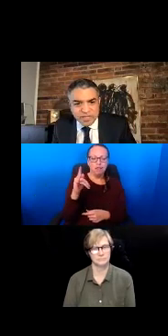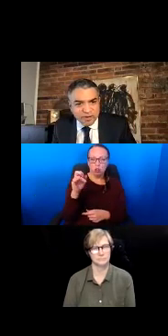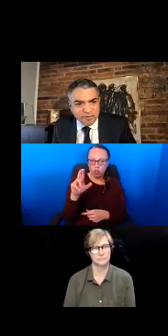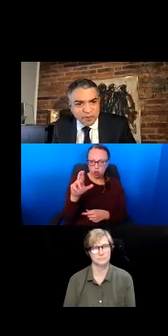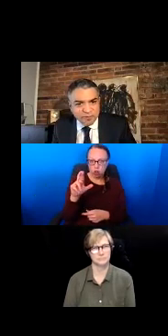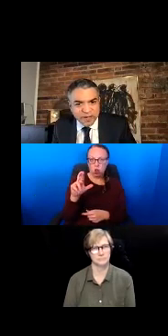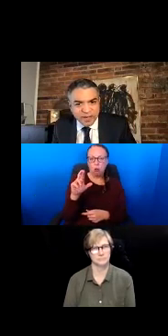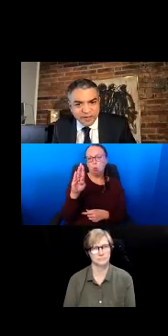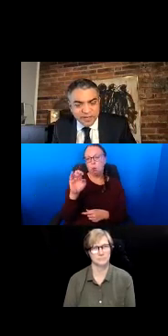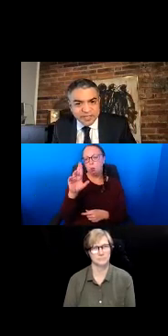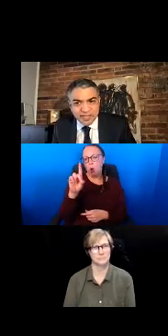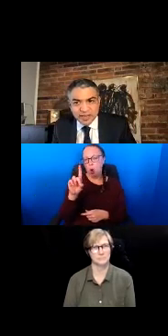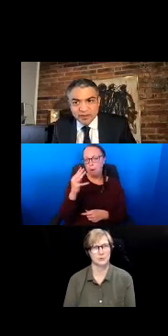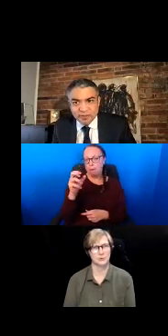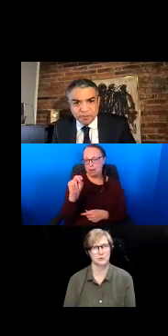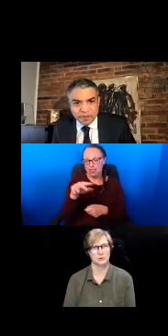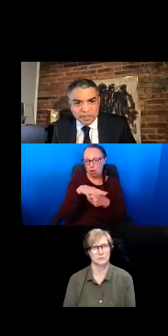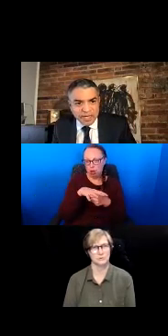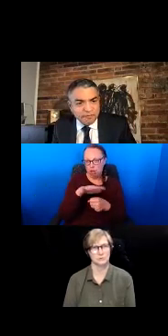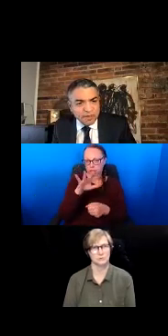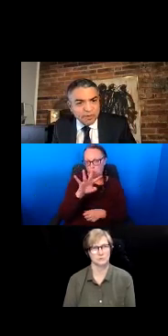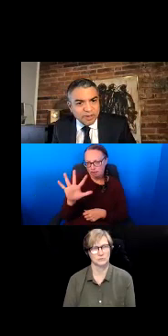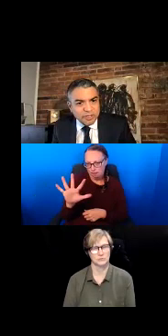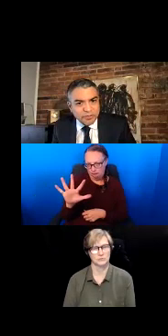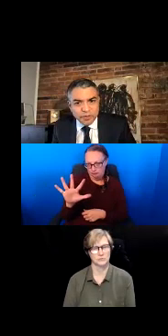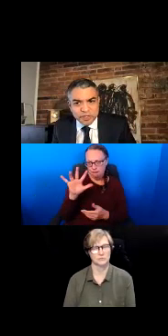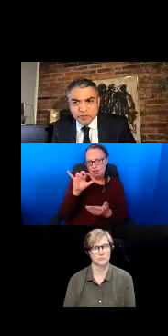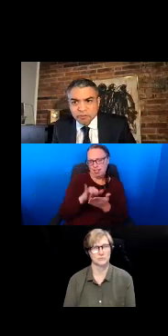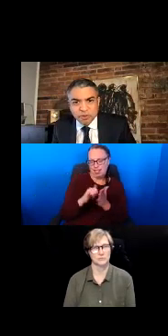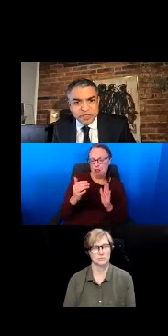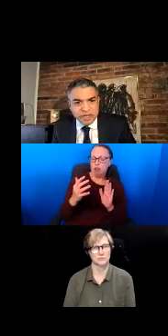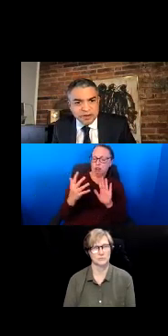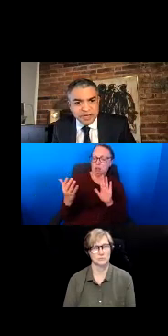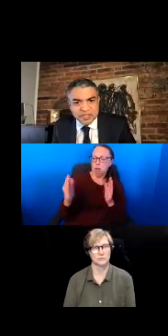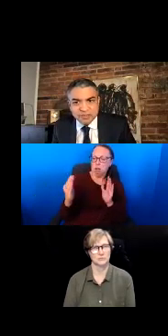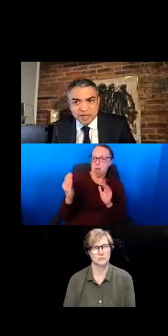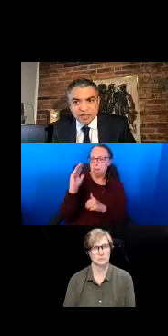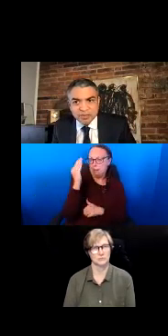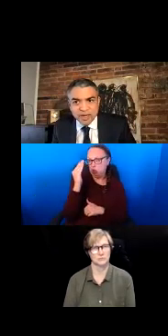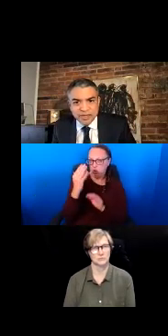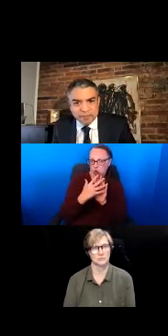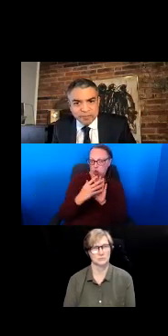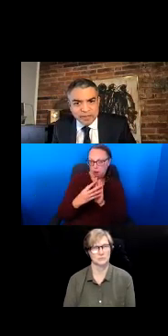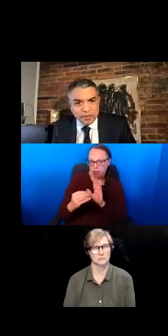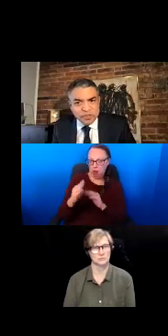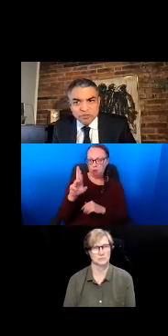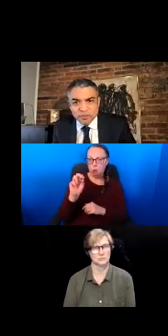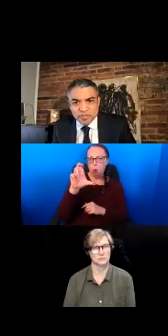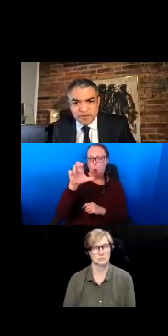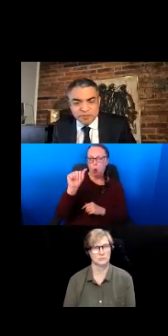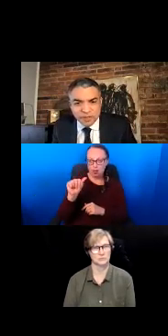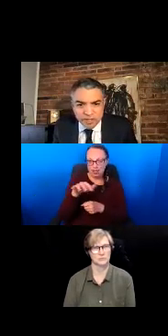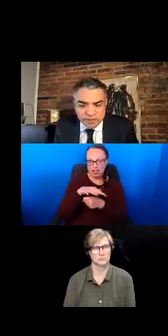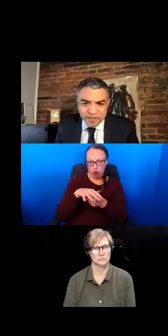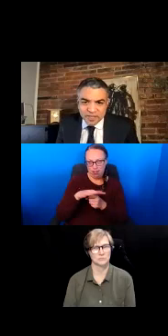Brodmann's area 45. It's an area that would be a kind of mirror image of a region of Broca's area, except on the right. And if those descriptors